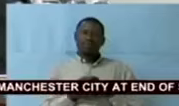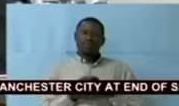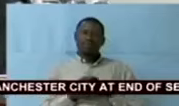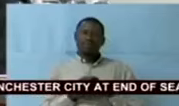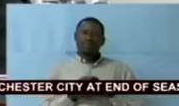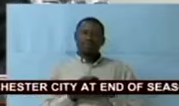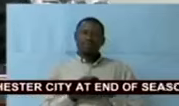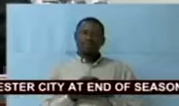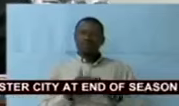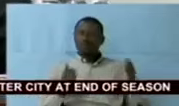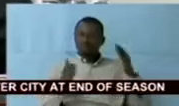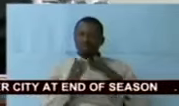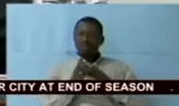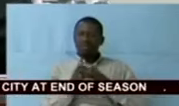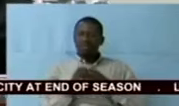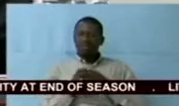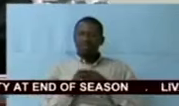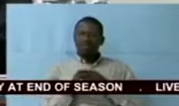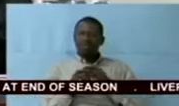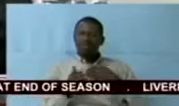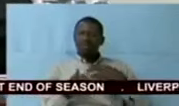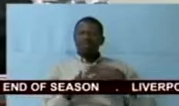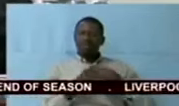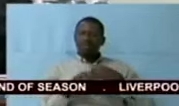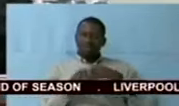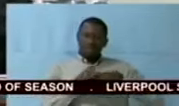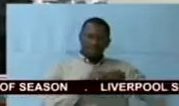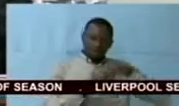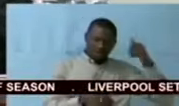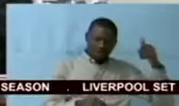until I wanted to get out of the vehicle.